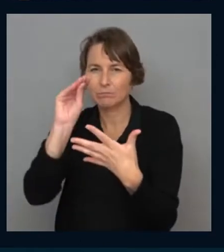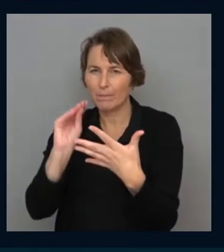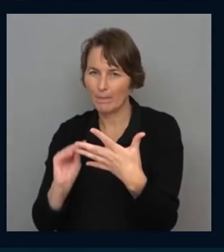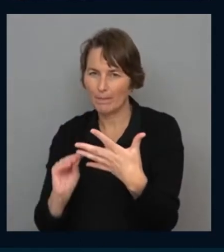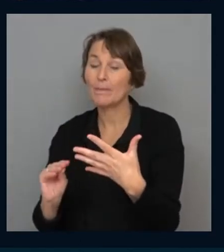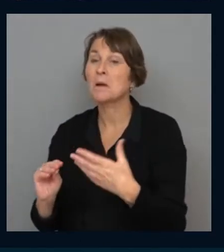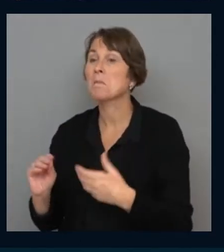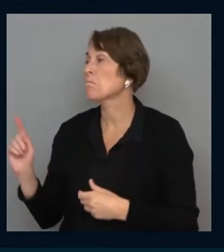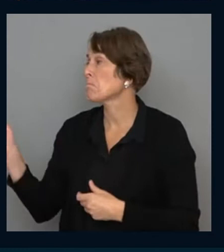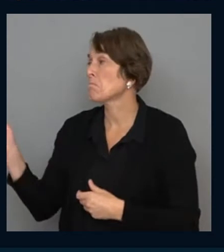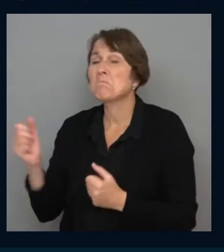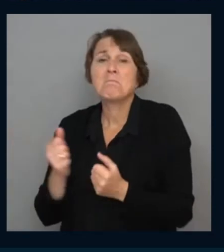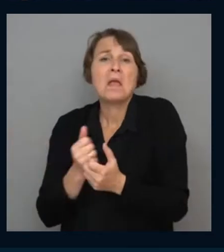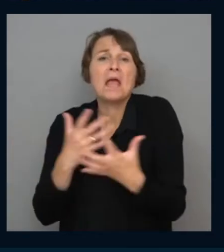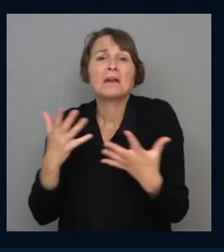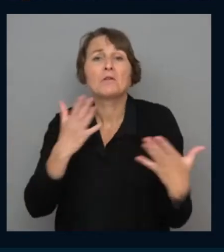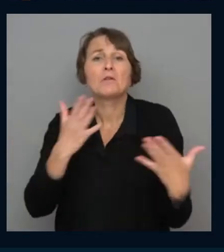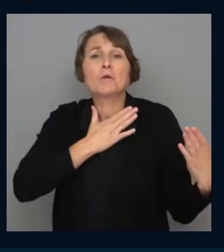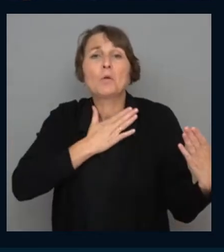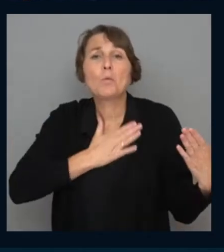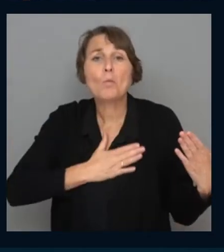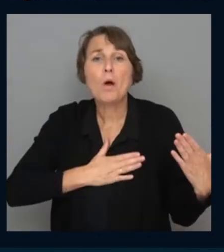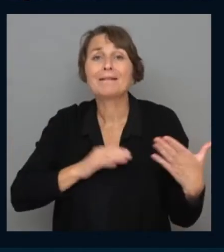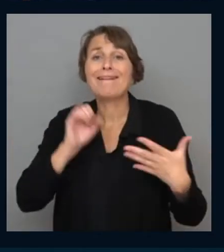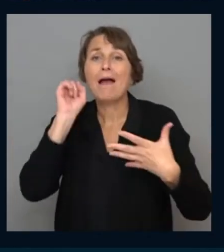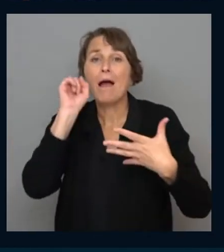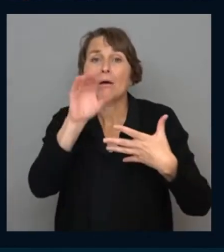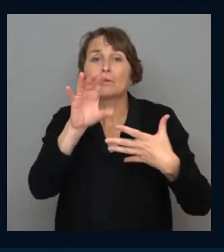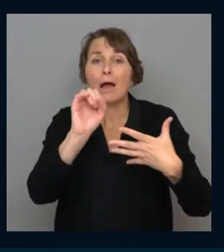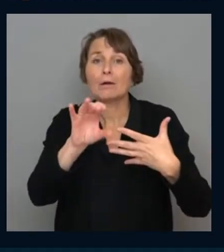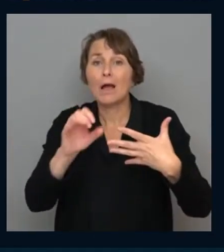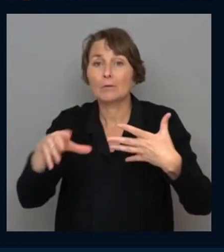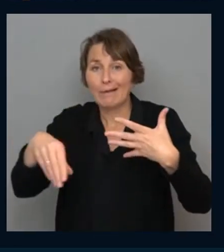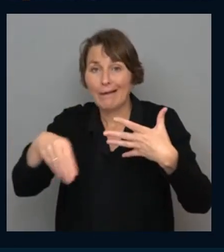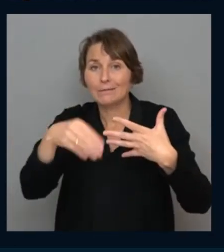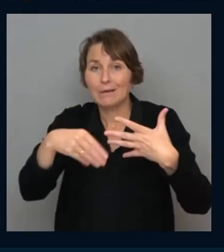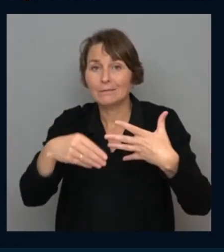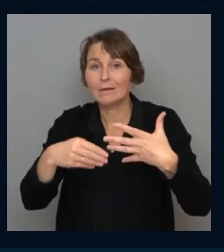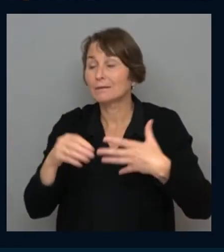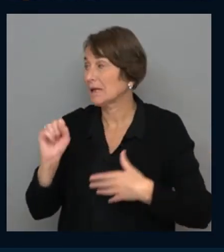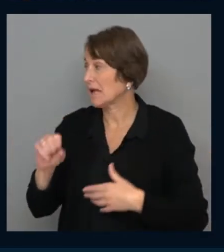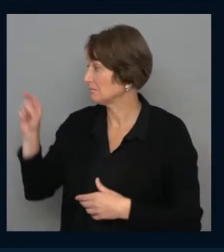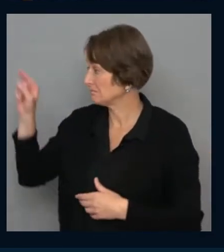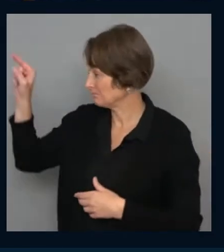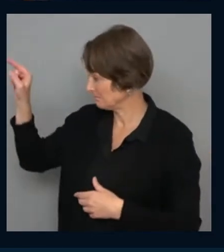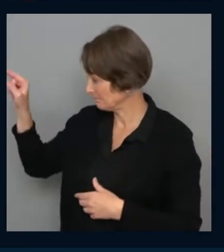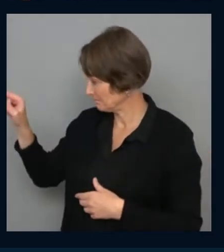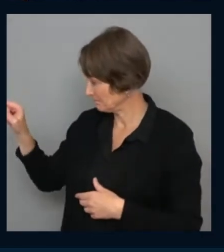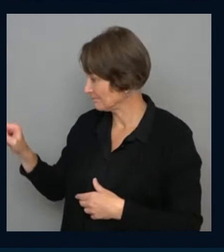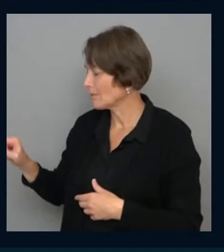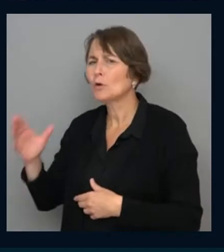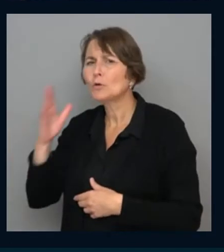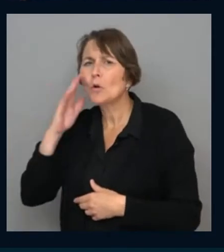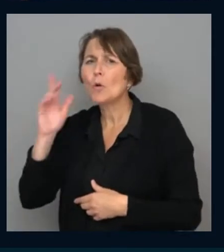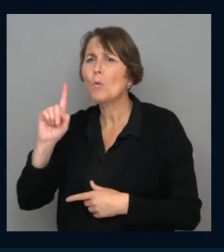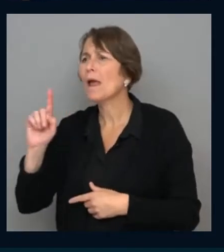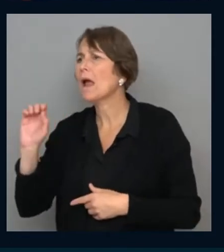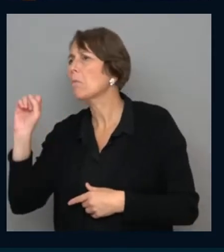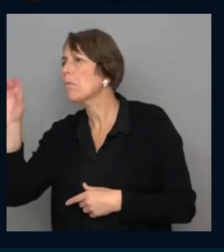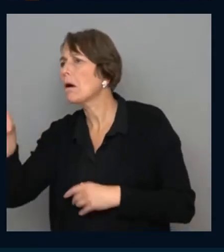output variables and other items from here as well. So it knows exactly what app service it's going to. Everything's